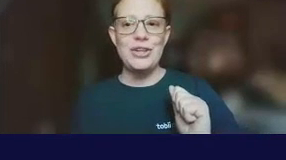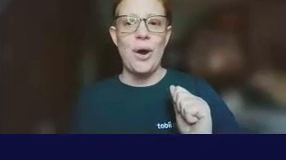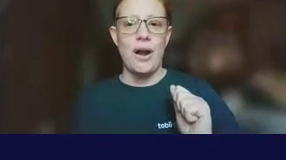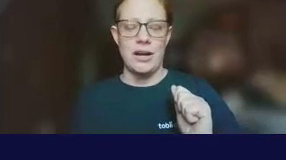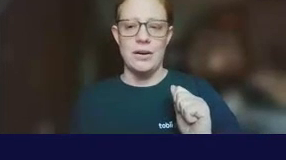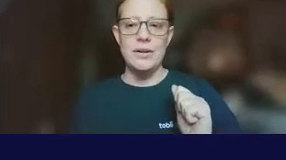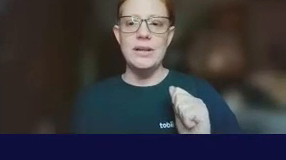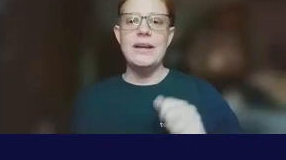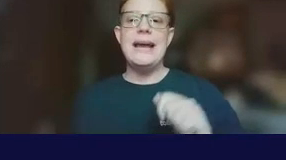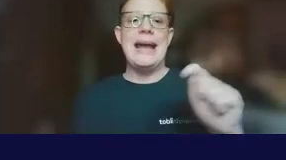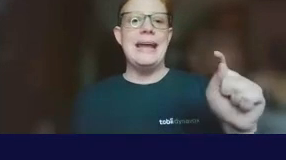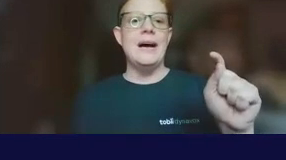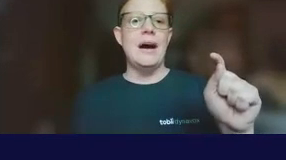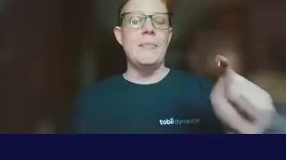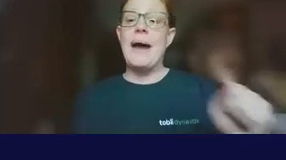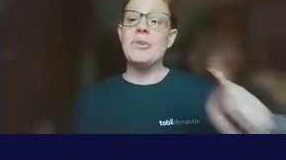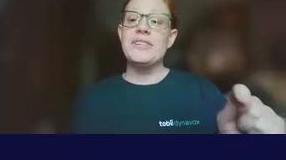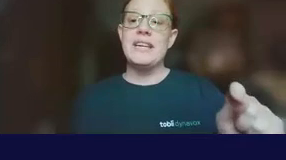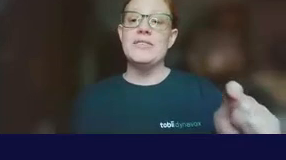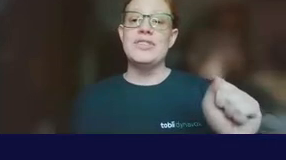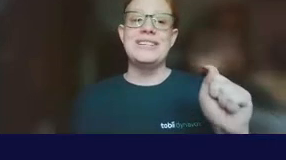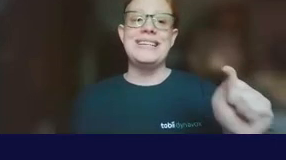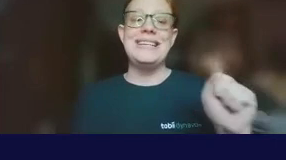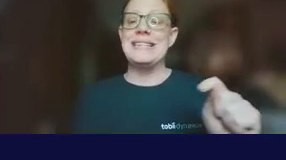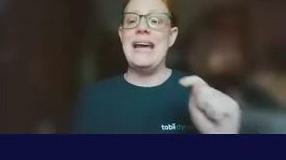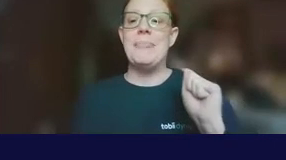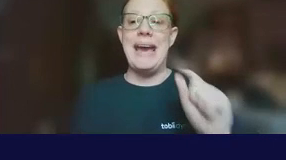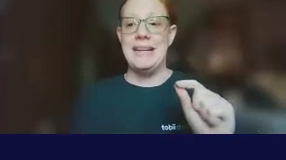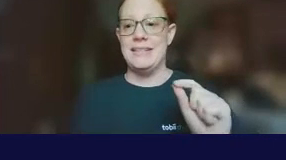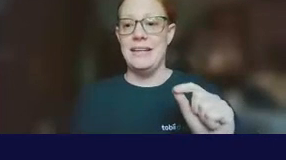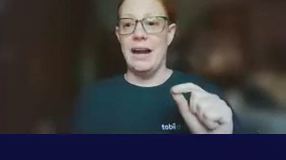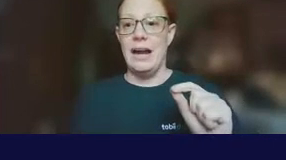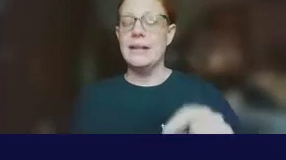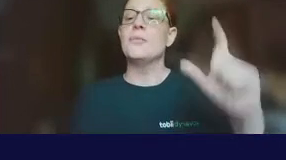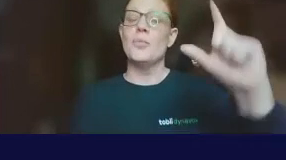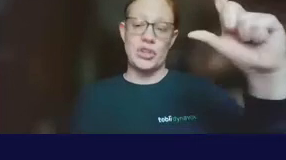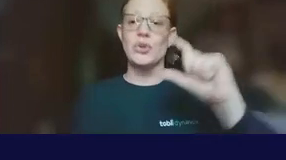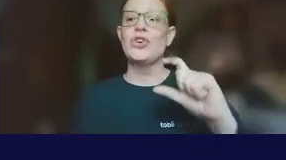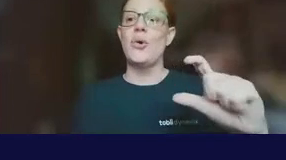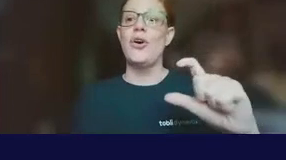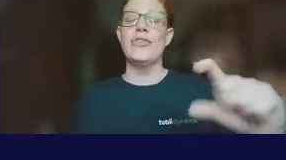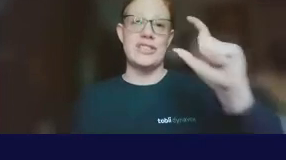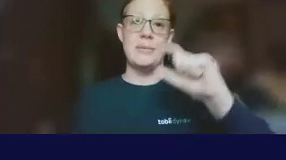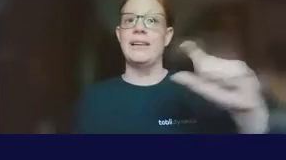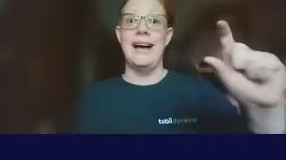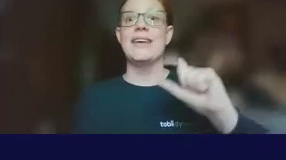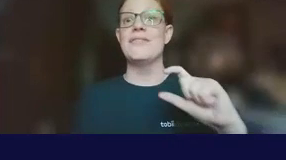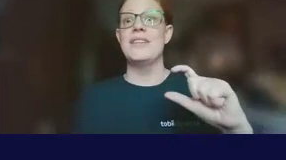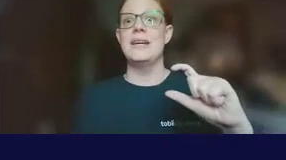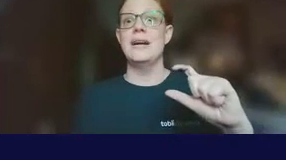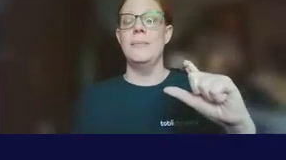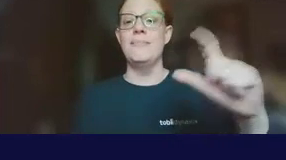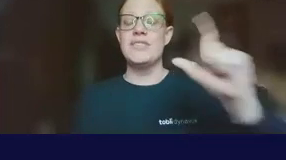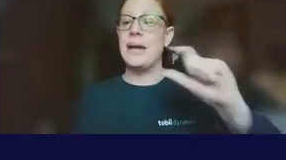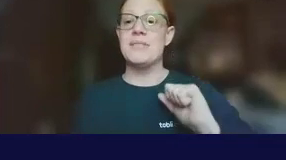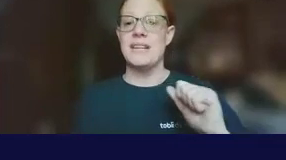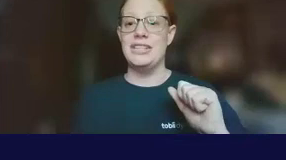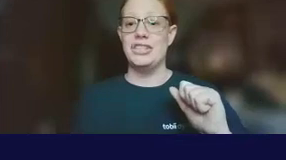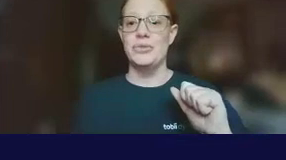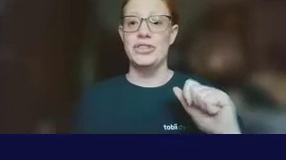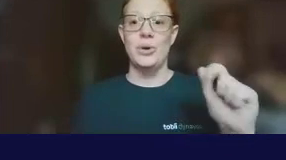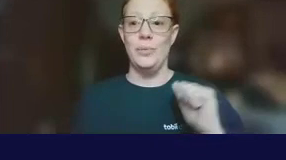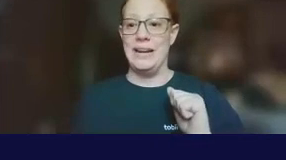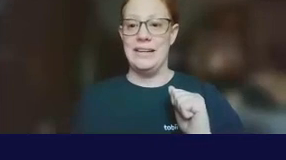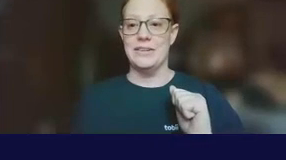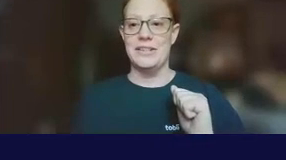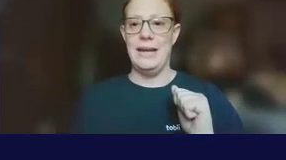QR code and that will take you to the TD Snap editing guide, which will go over a lot of the steps that